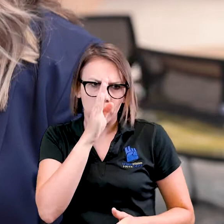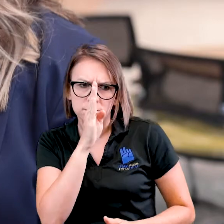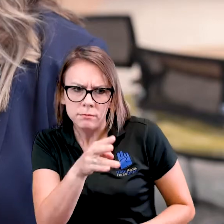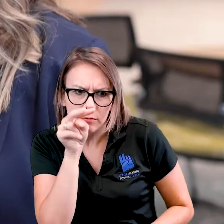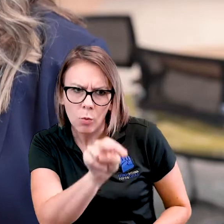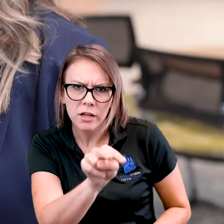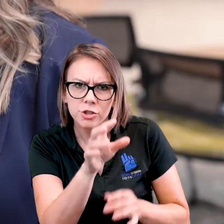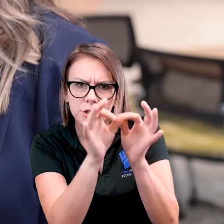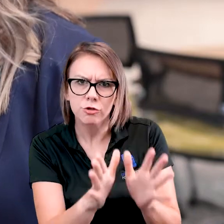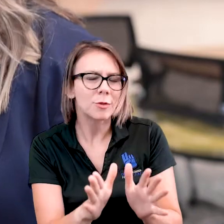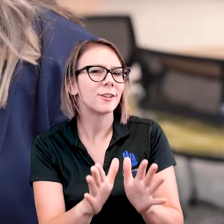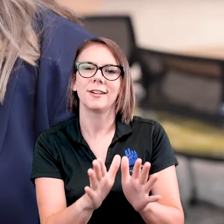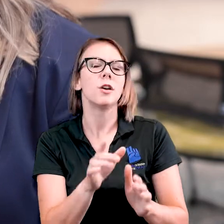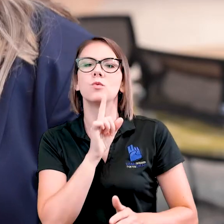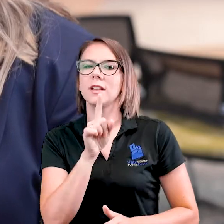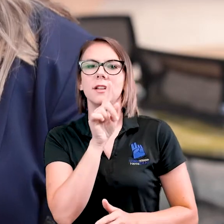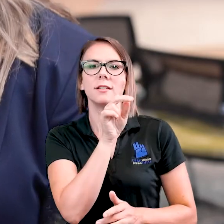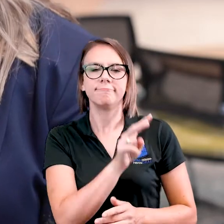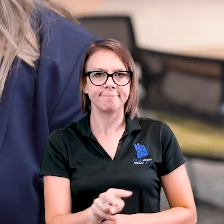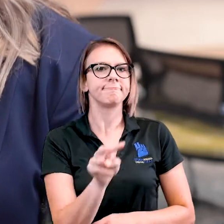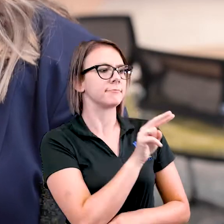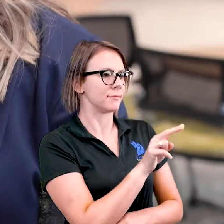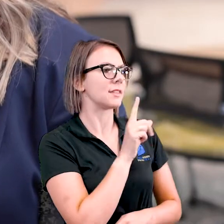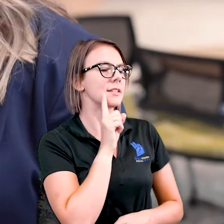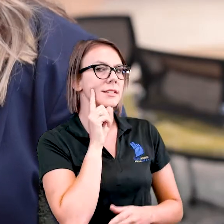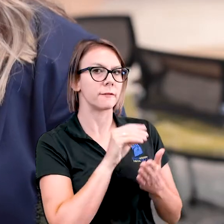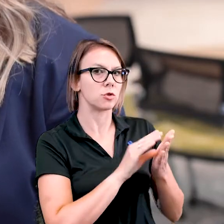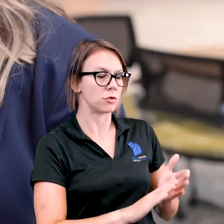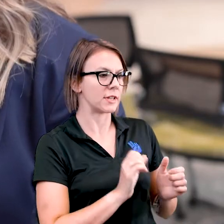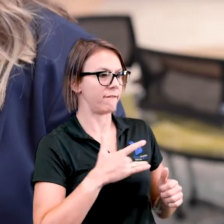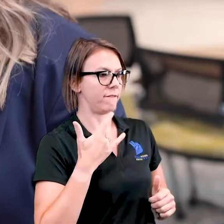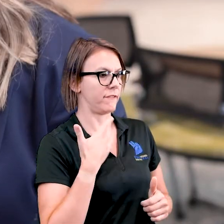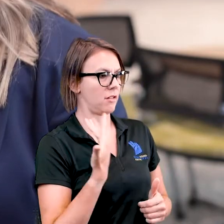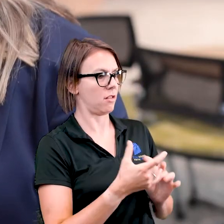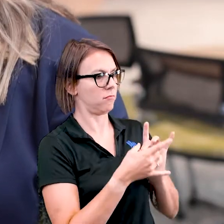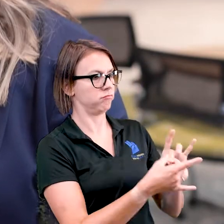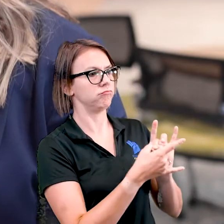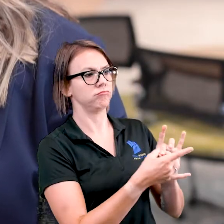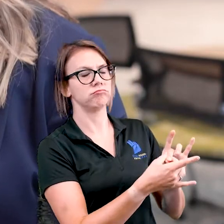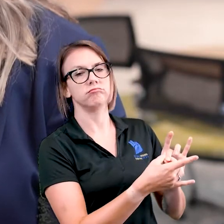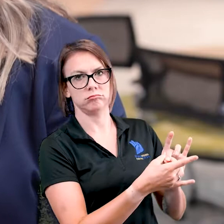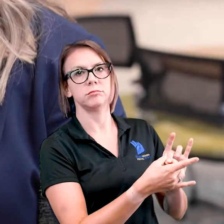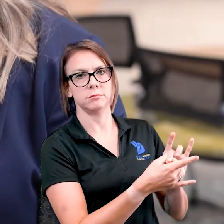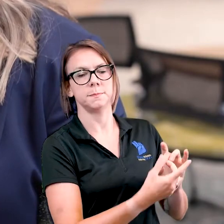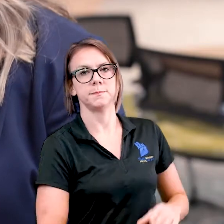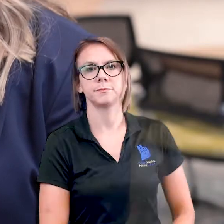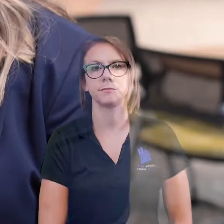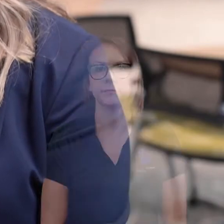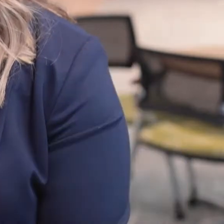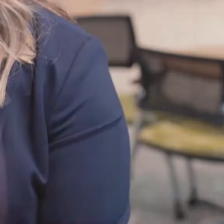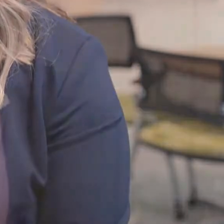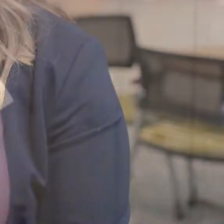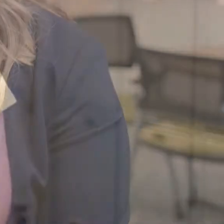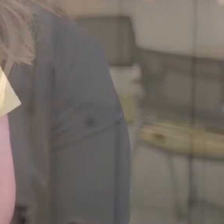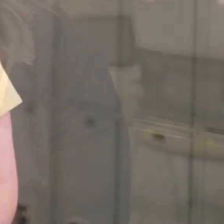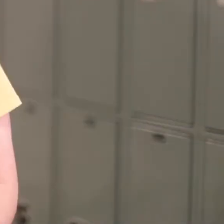because they're the one speaking to you, it's important to look directly at your deaf student so you can begin to develop that